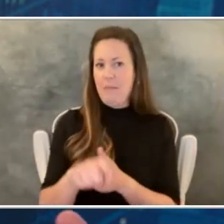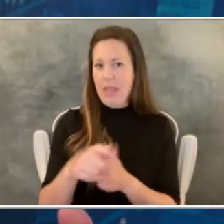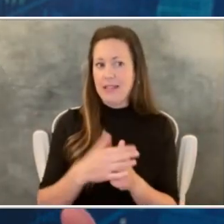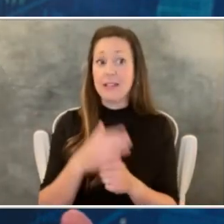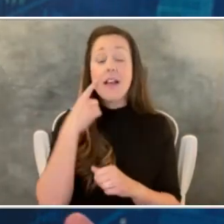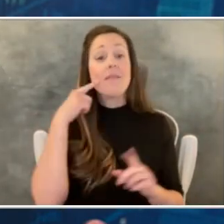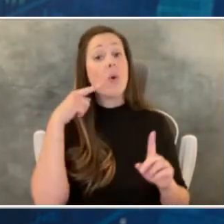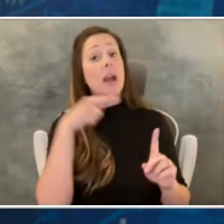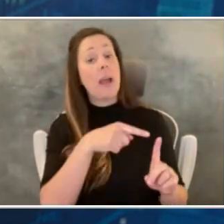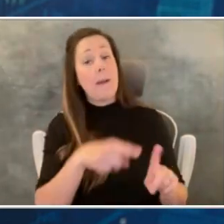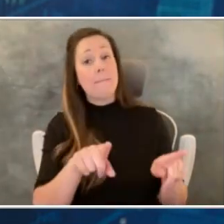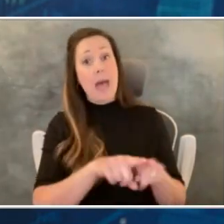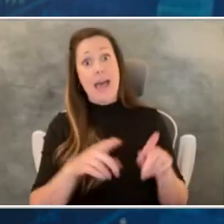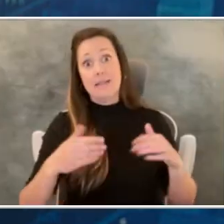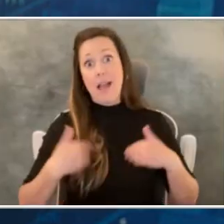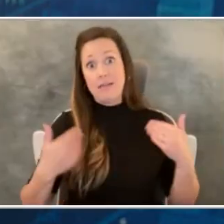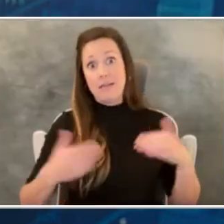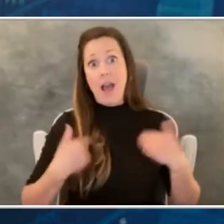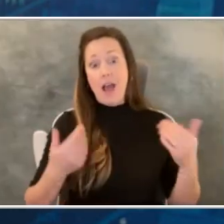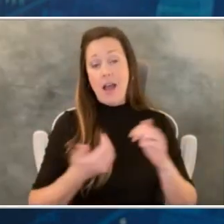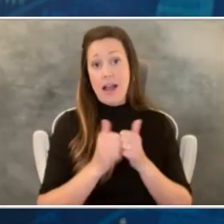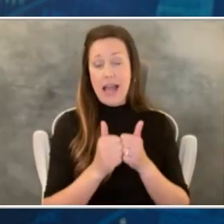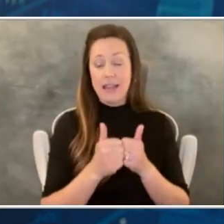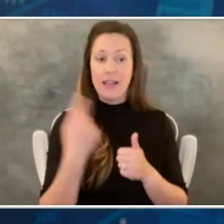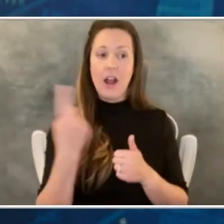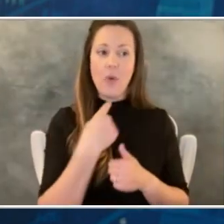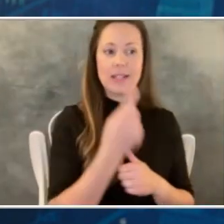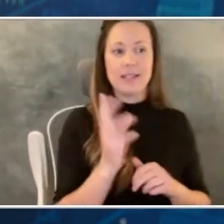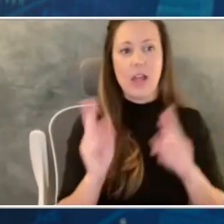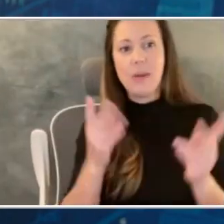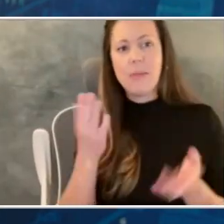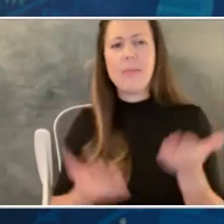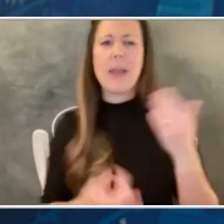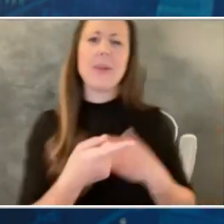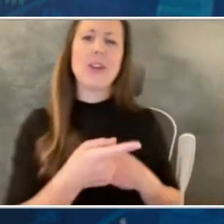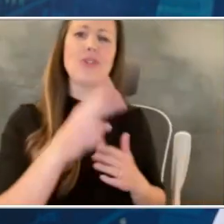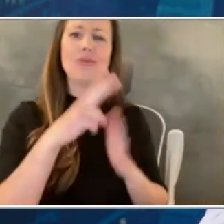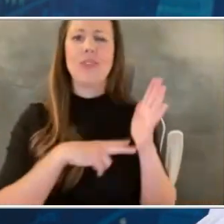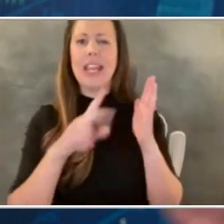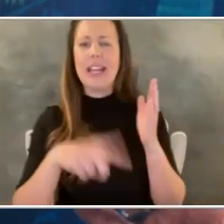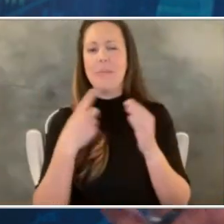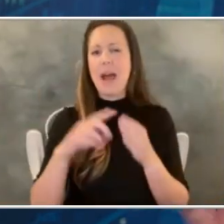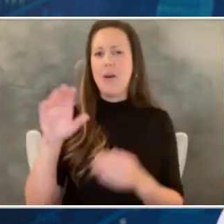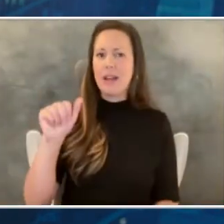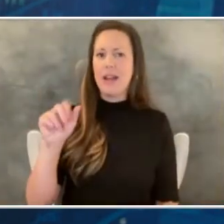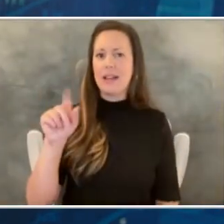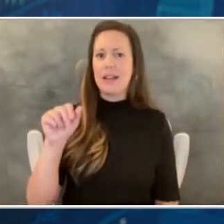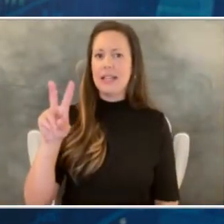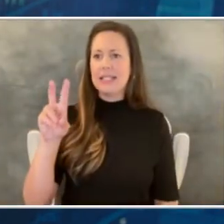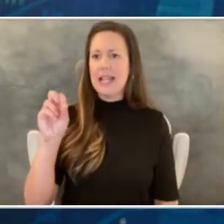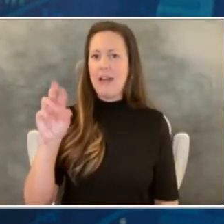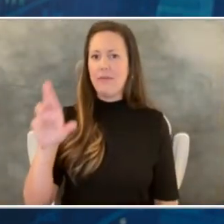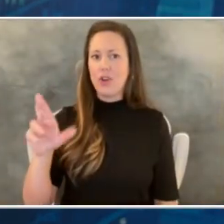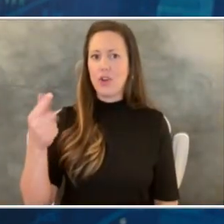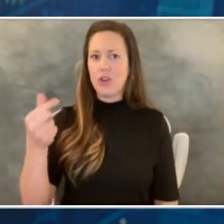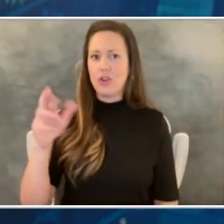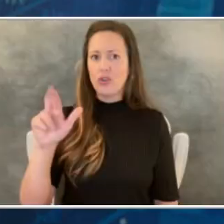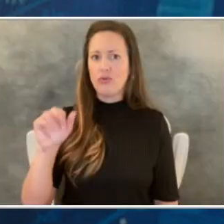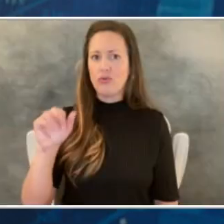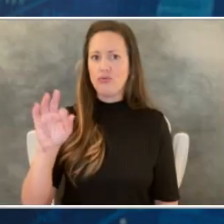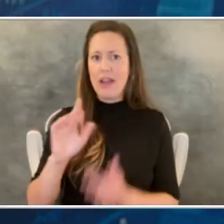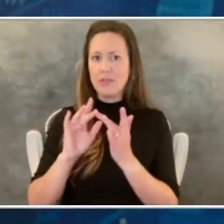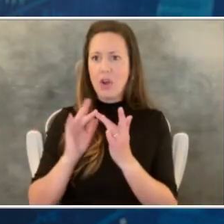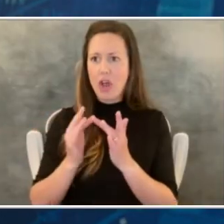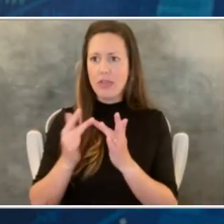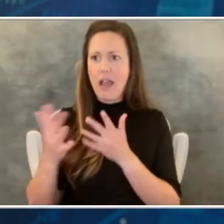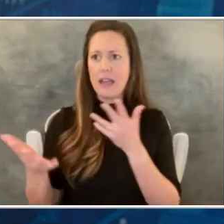athlete, I always kind of tell folks, you may read about a cadaver graft online or hear about it from friends. Just throw that out. That is not a suitable graft for